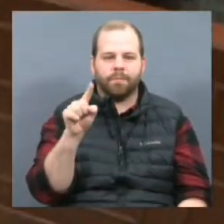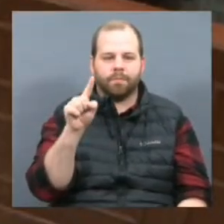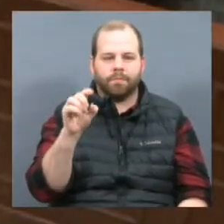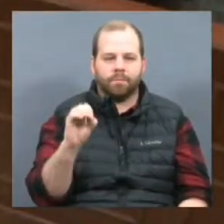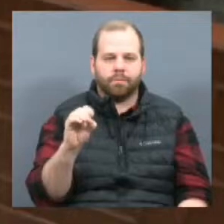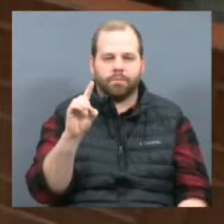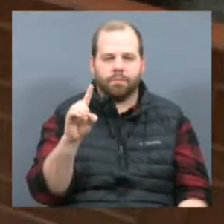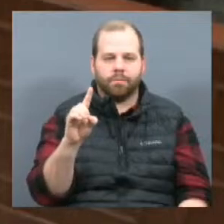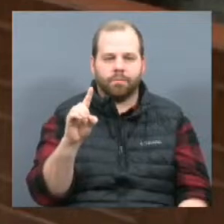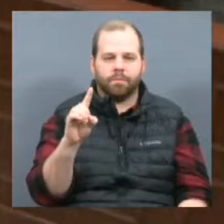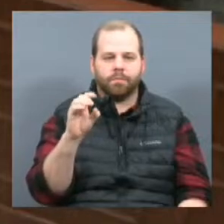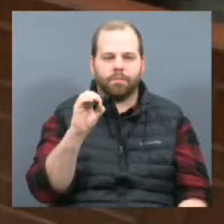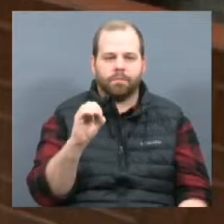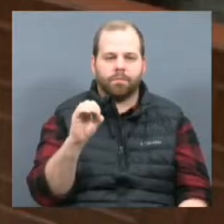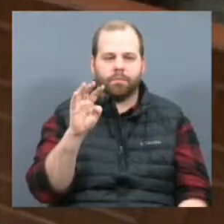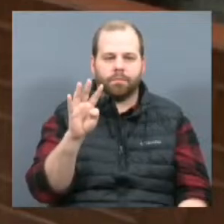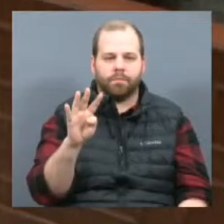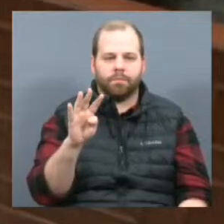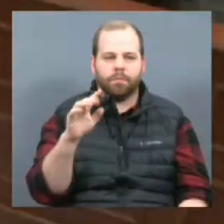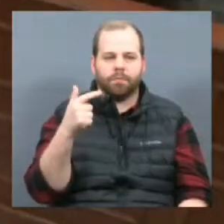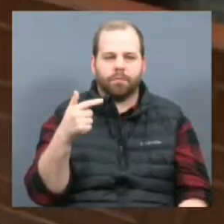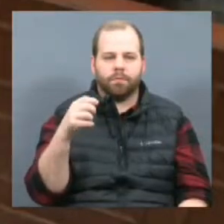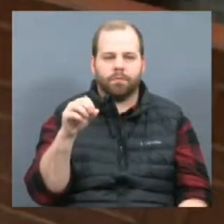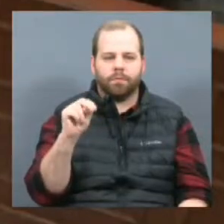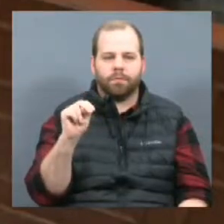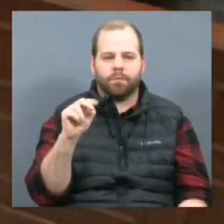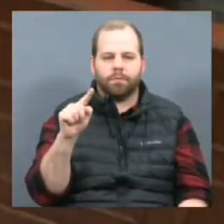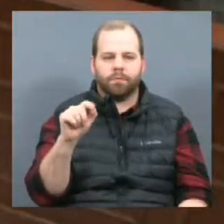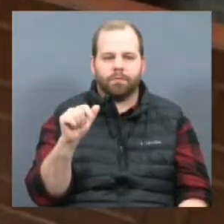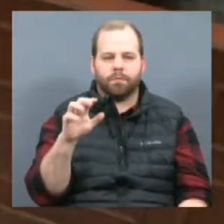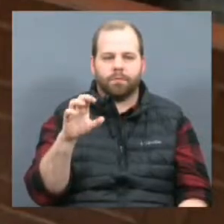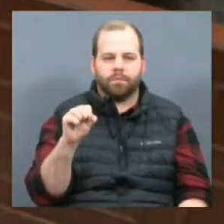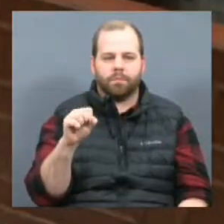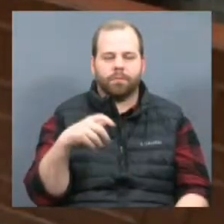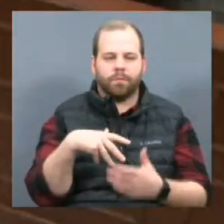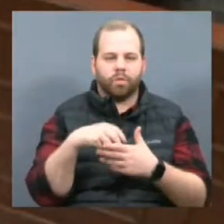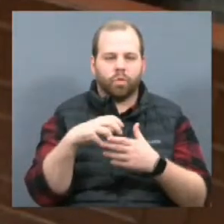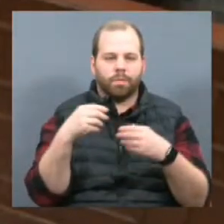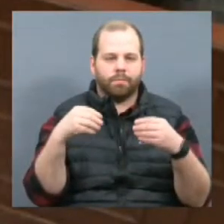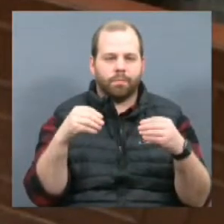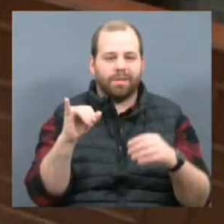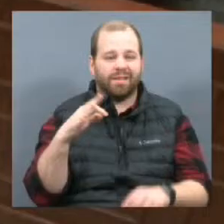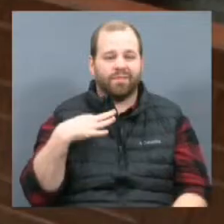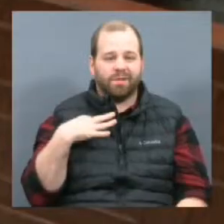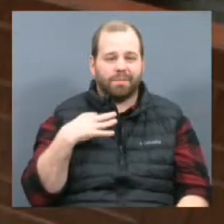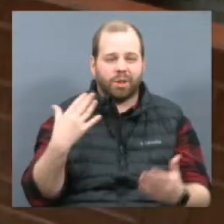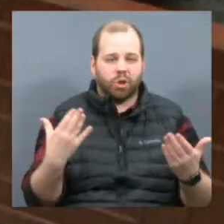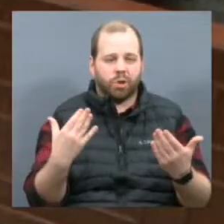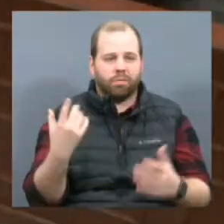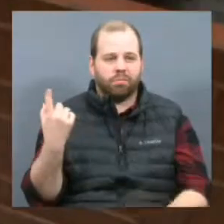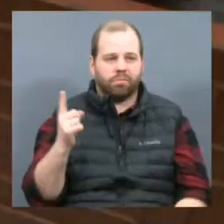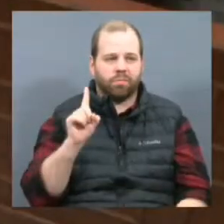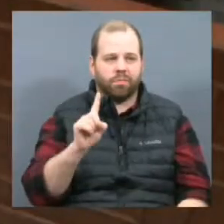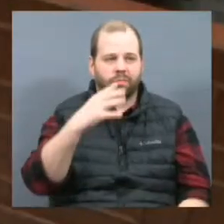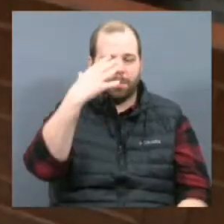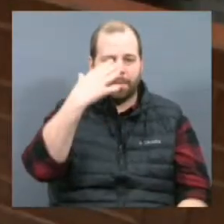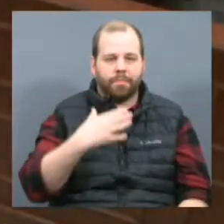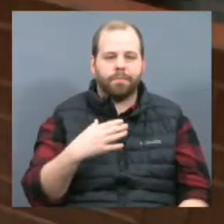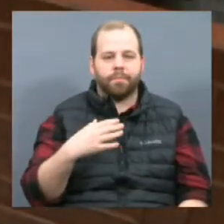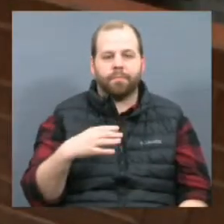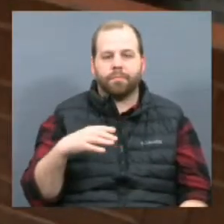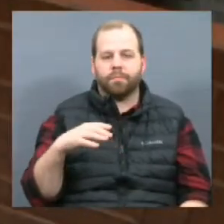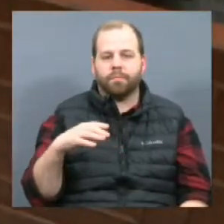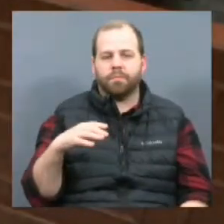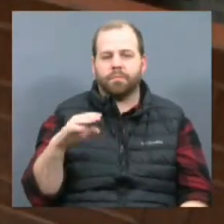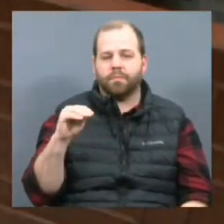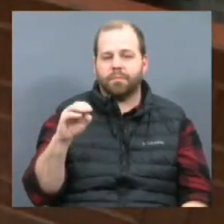Z-10104 Gonzalez Outdoor Market, PCD. If the applicant is present, please make your way to the podium, and Monty, could you please